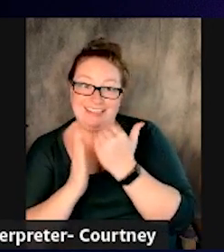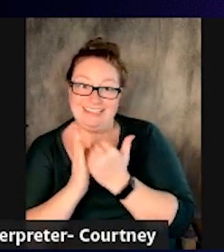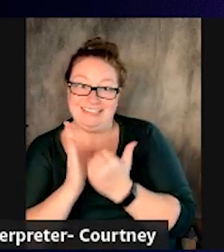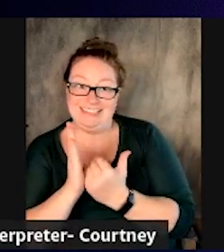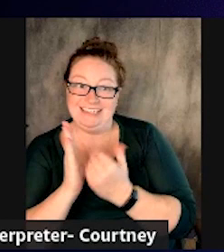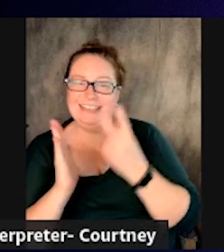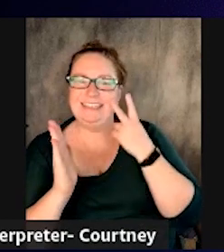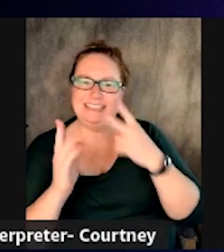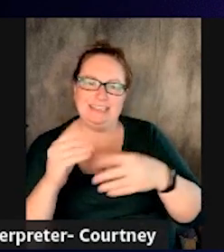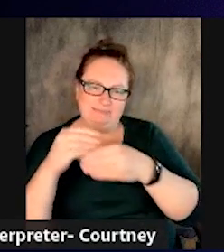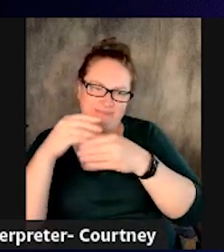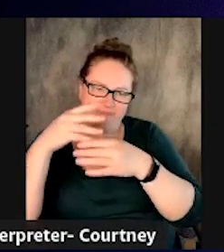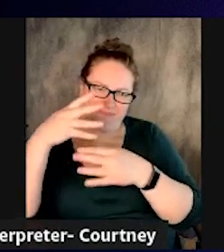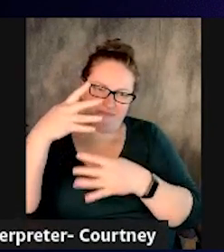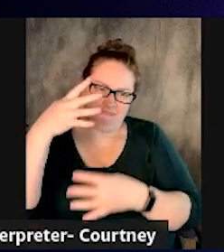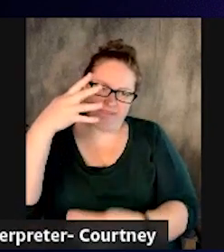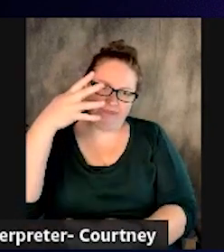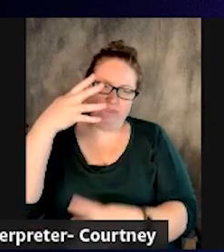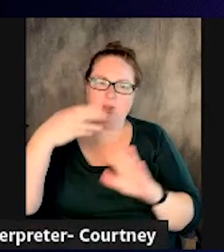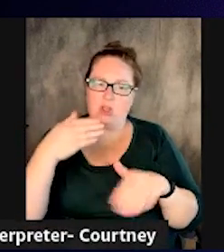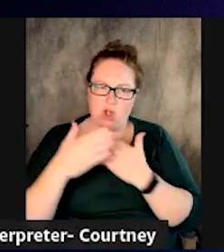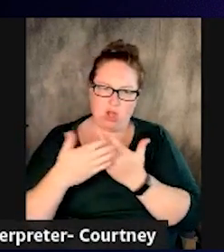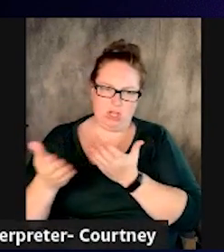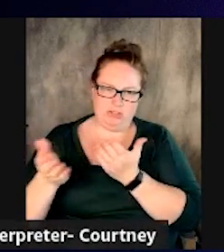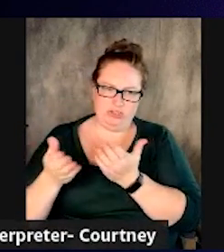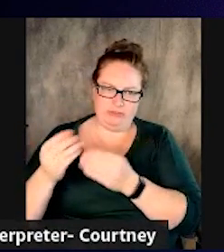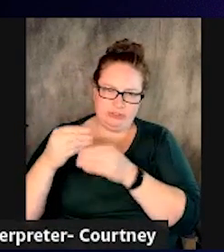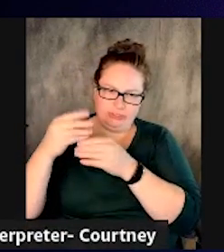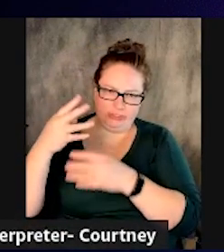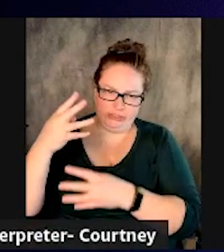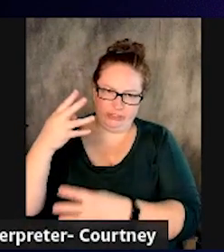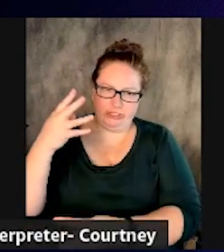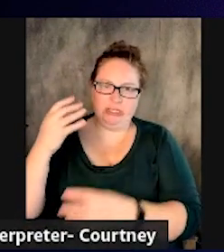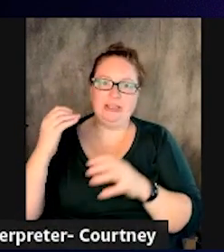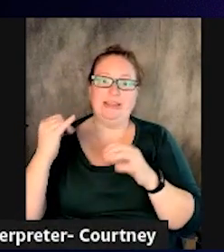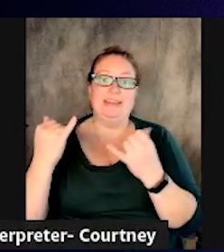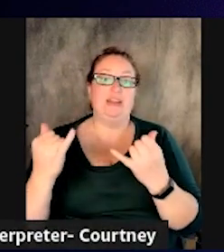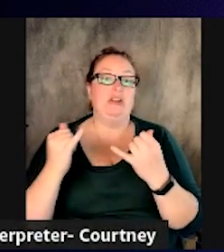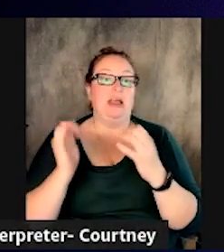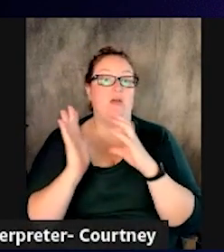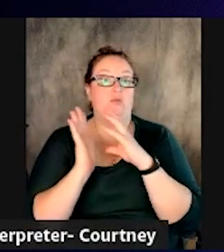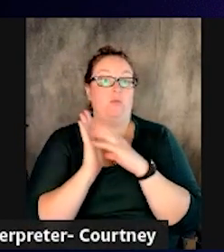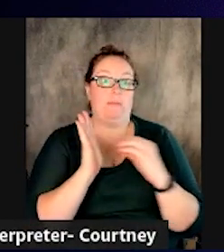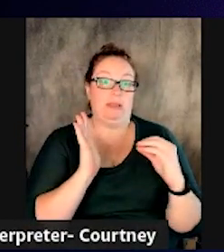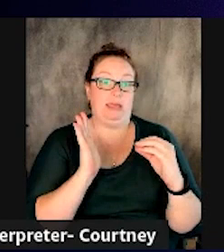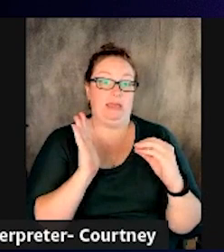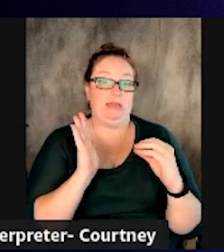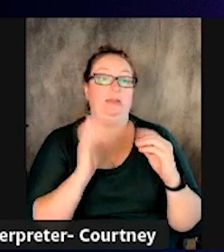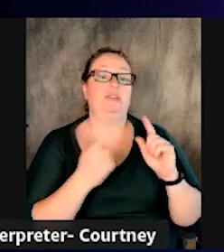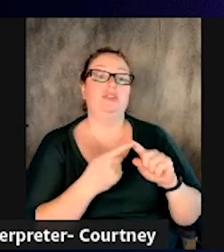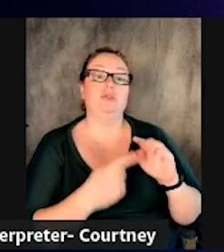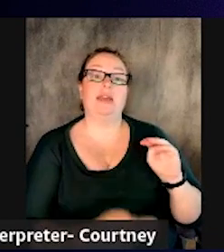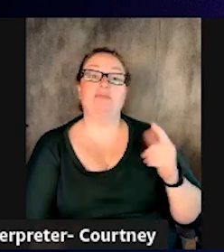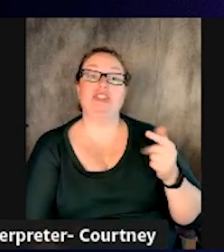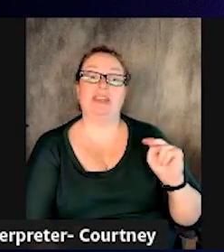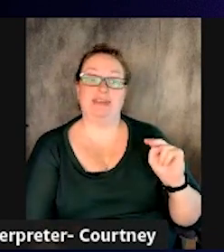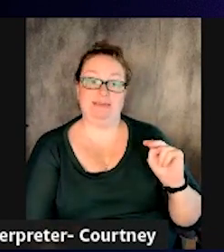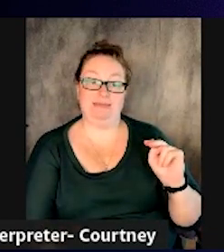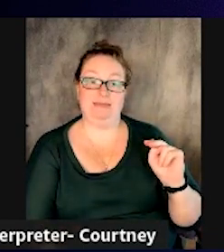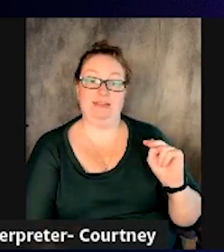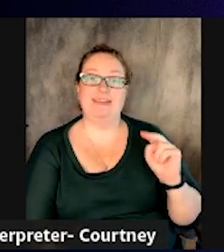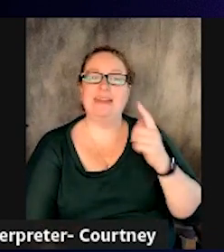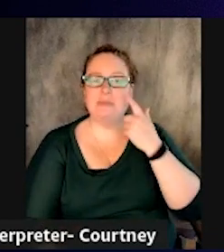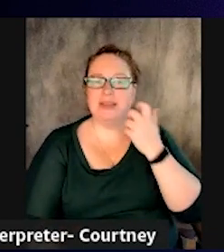of all of my servers that are now replicating into MGN because I've